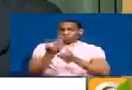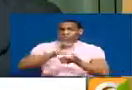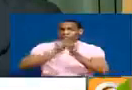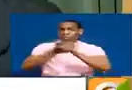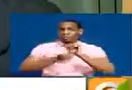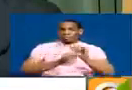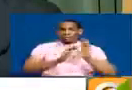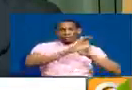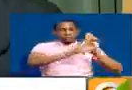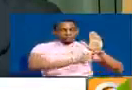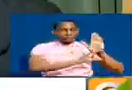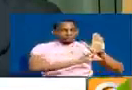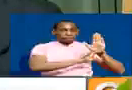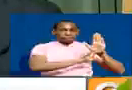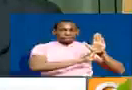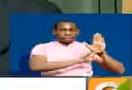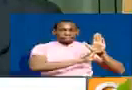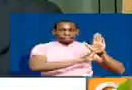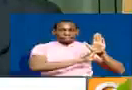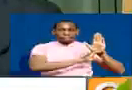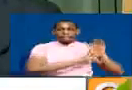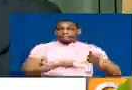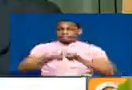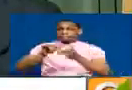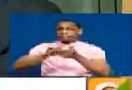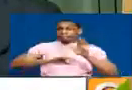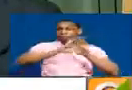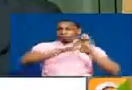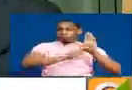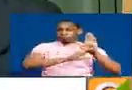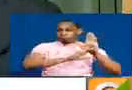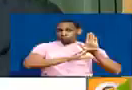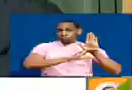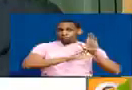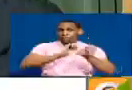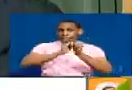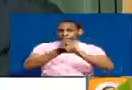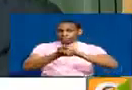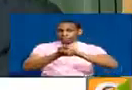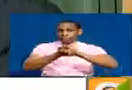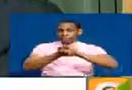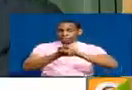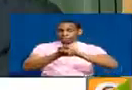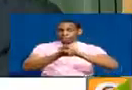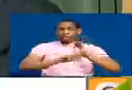initiate changes to the Constitution, and that a constitutional amendment